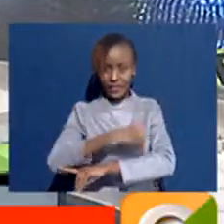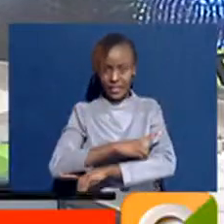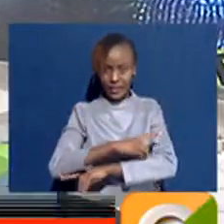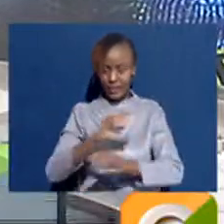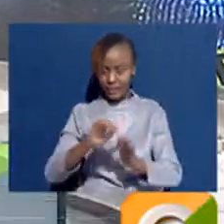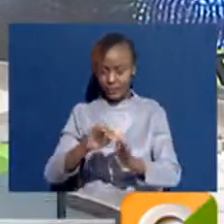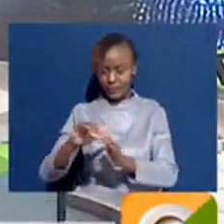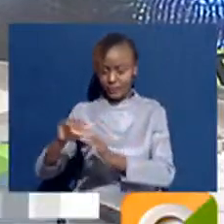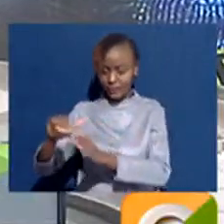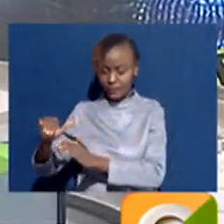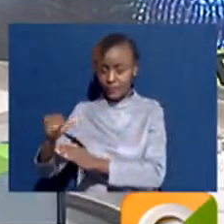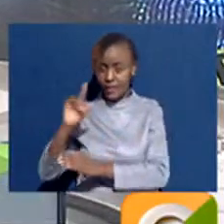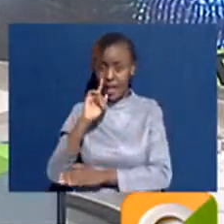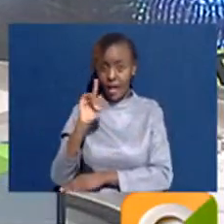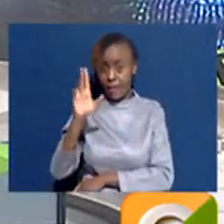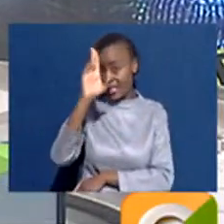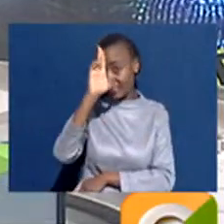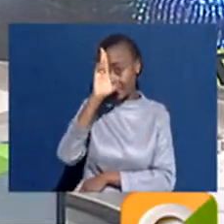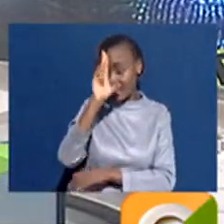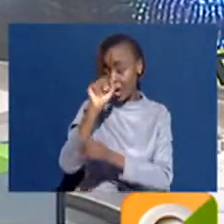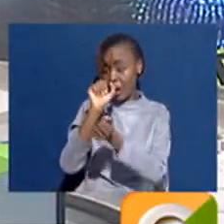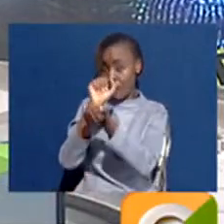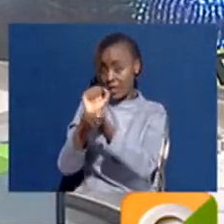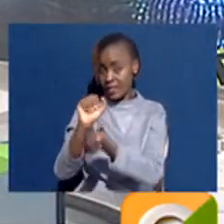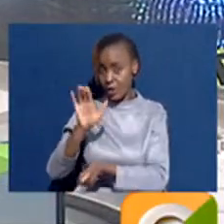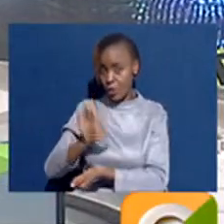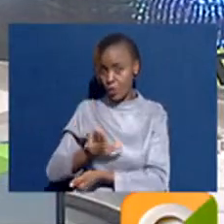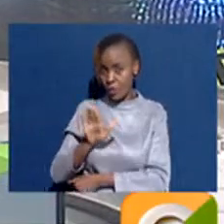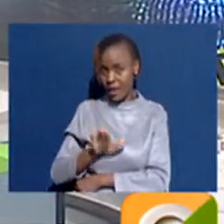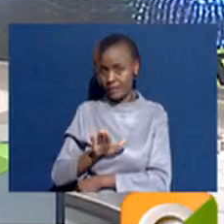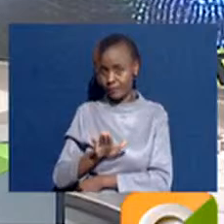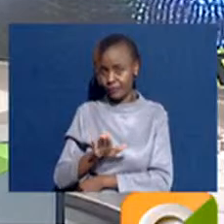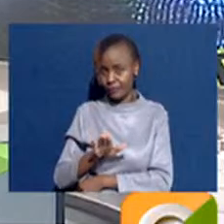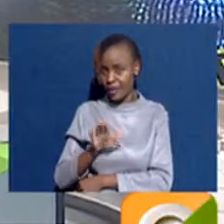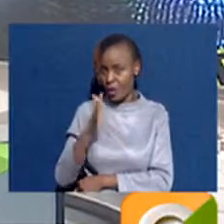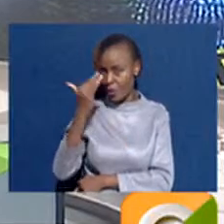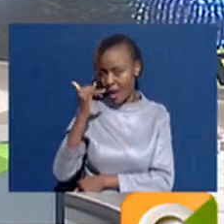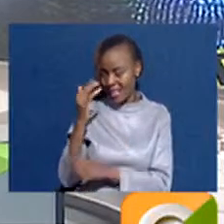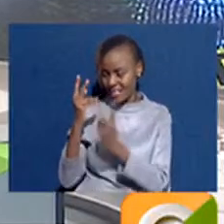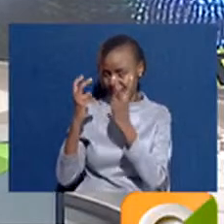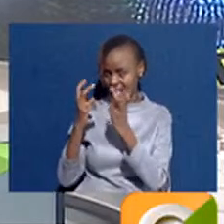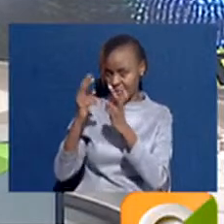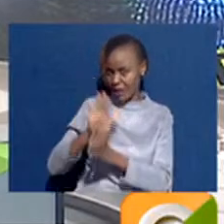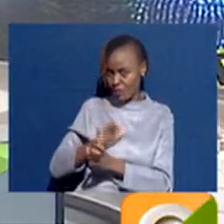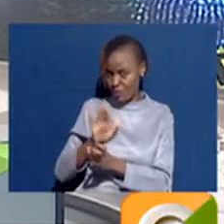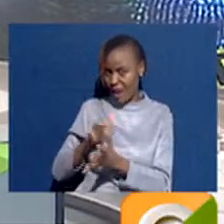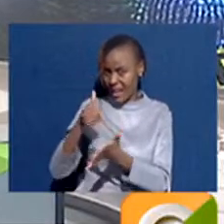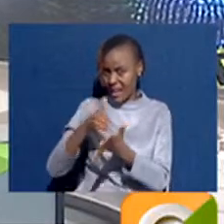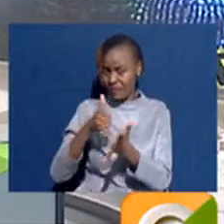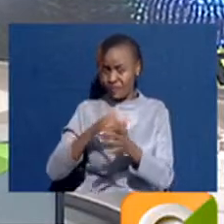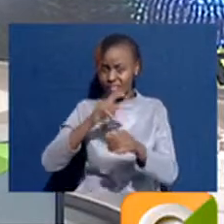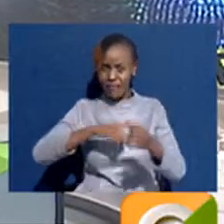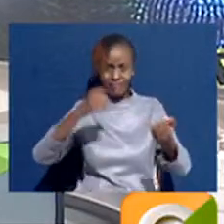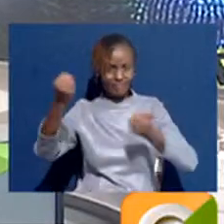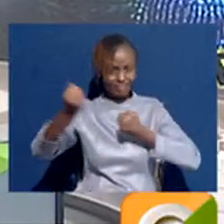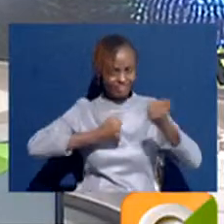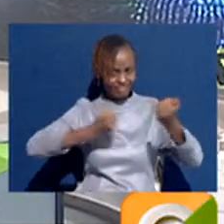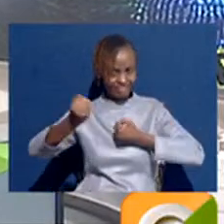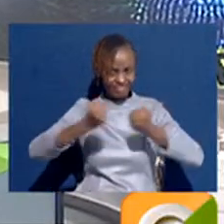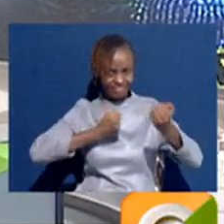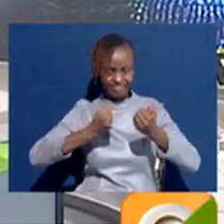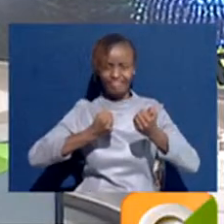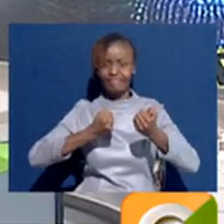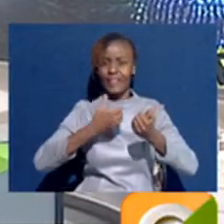Detectives are holding a female suspect in connection with the gruesome murder of Nairobi Hospital's acting finance